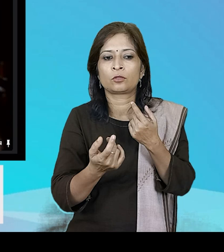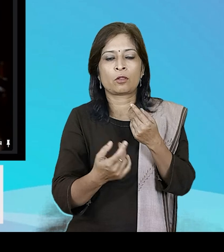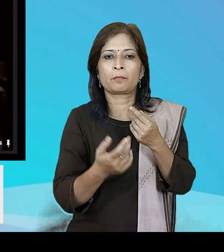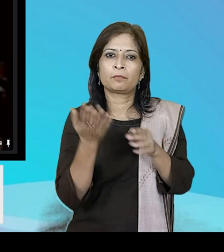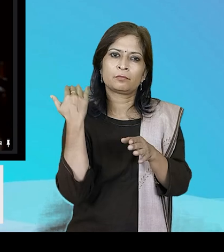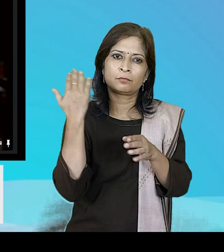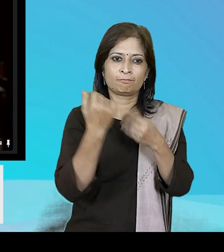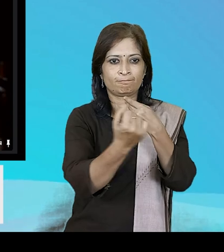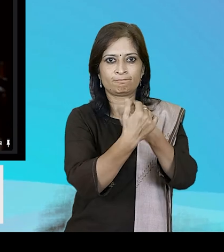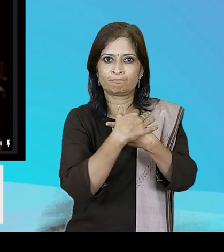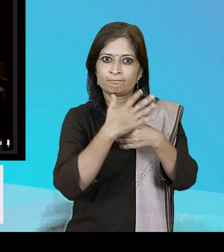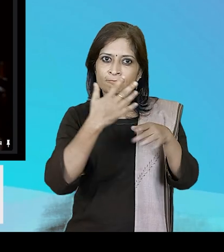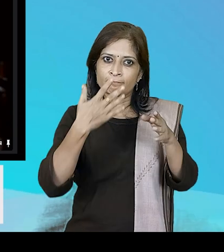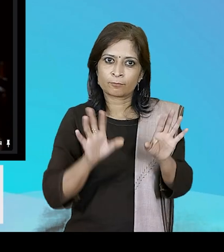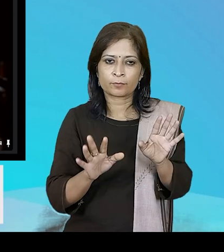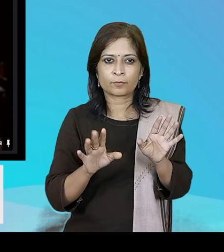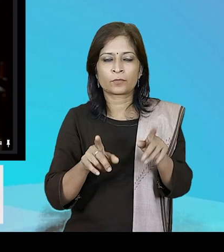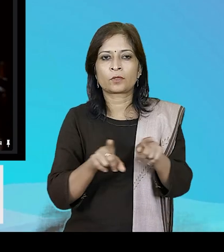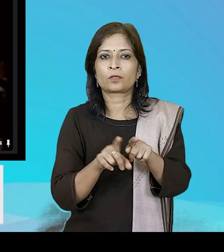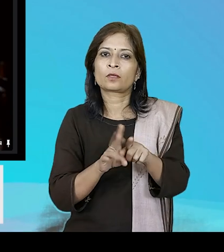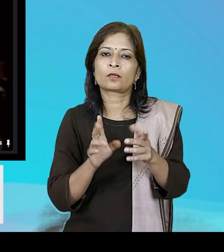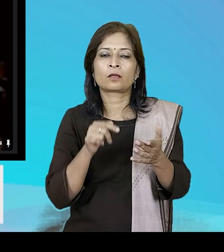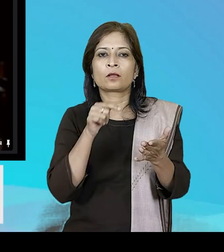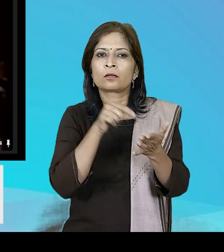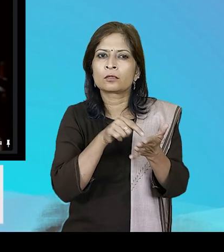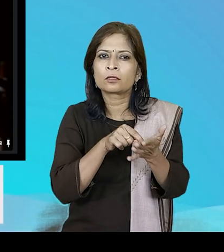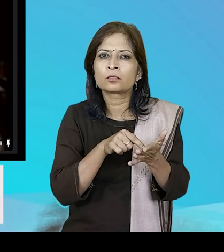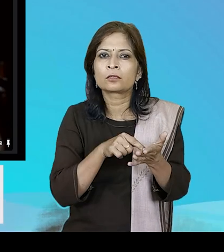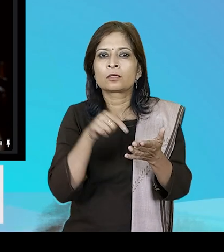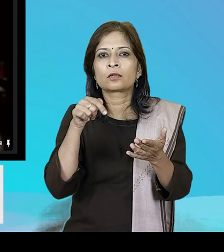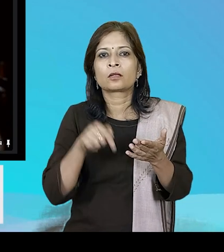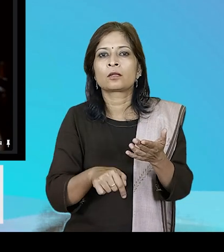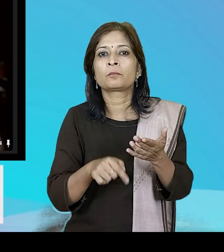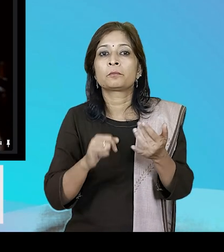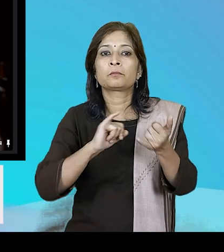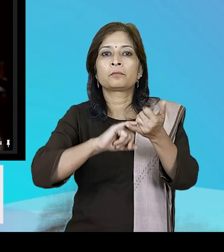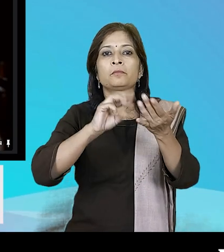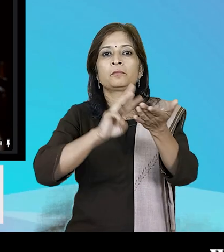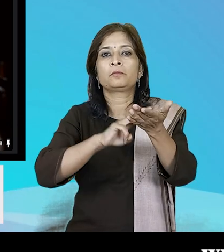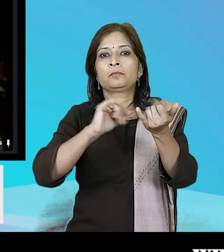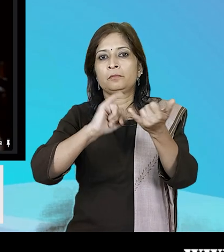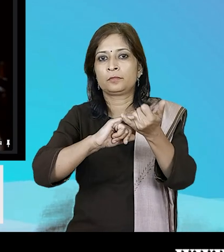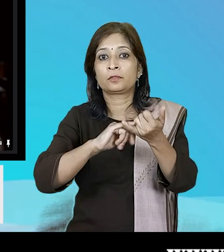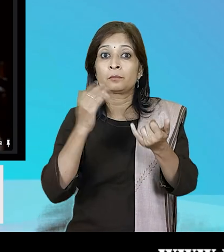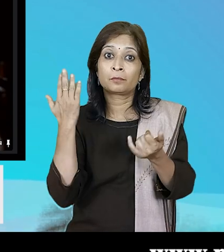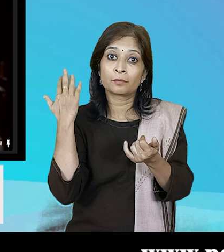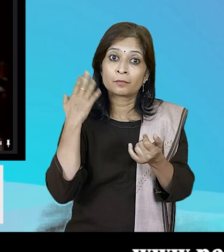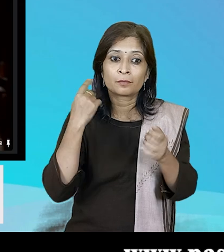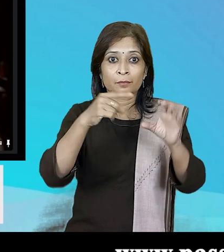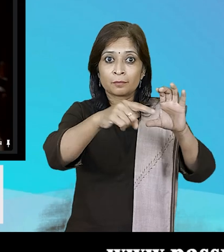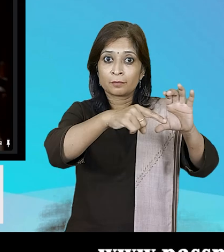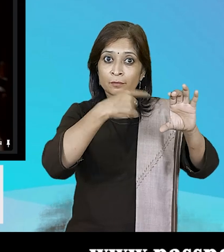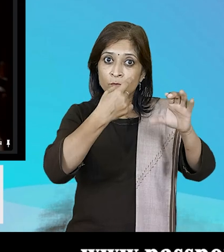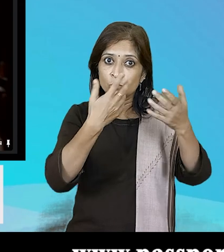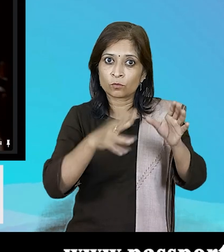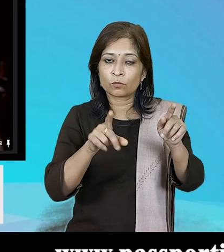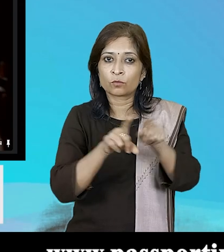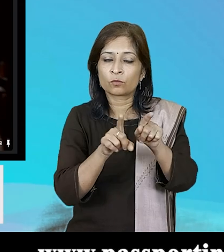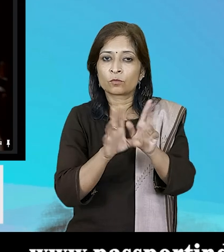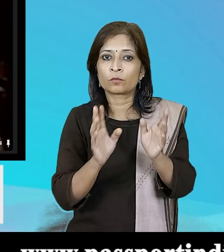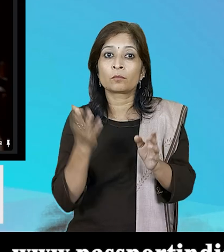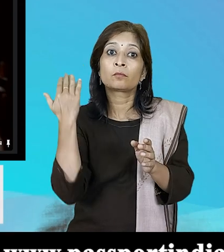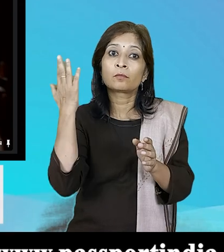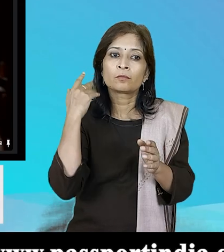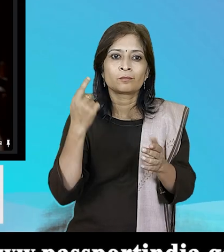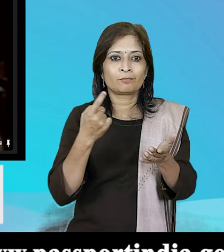been dispatched to you, a customized notification has been sent to you. So we send this to your registered email ID. at